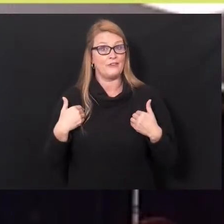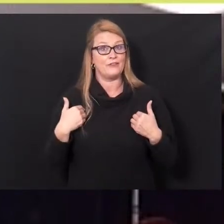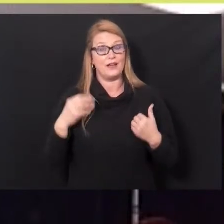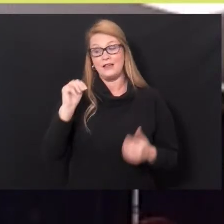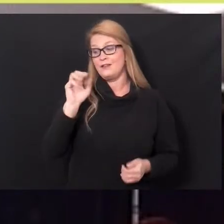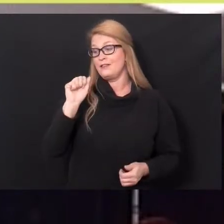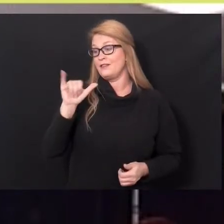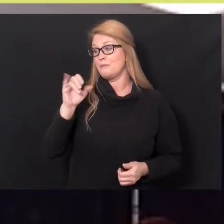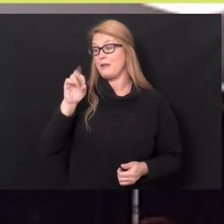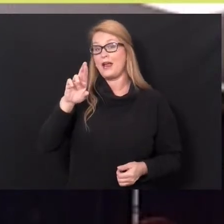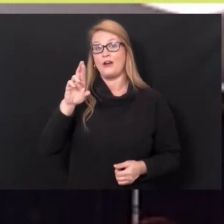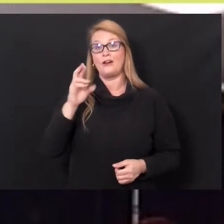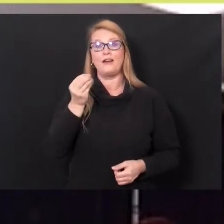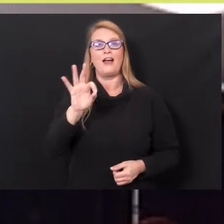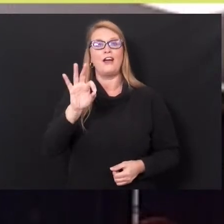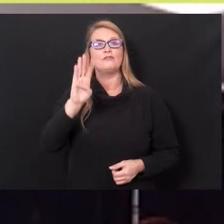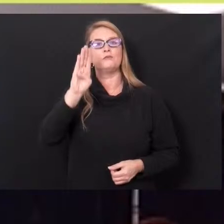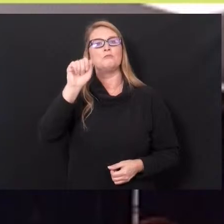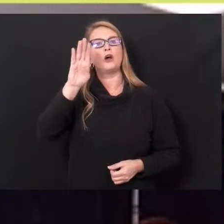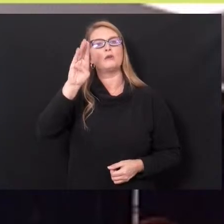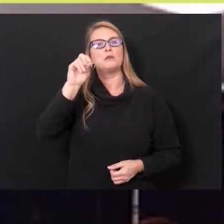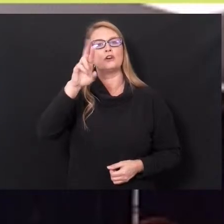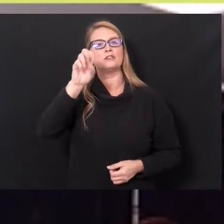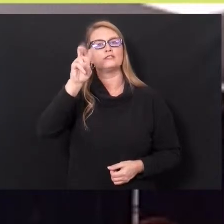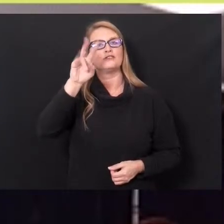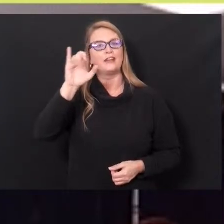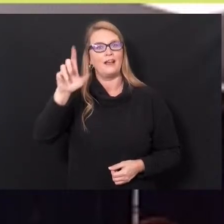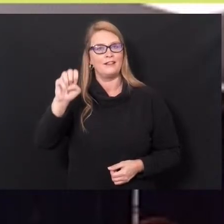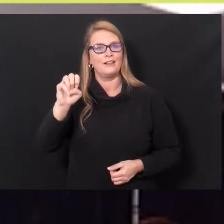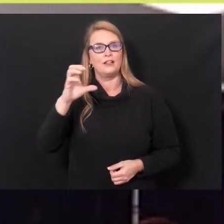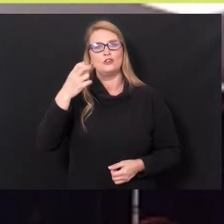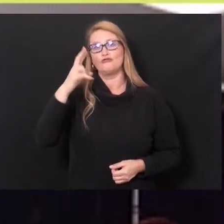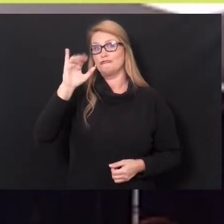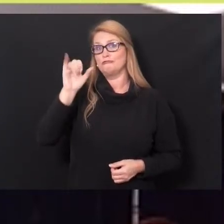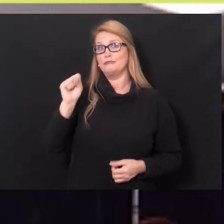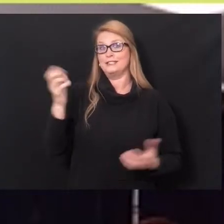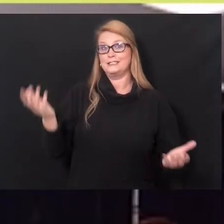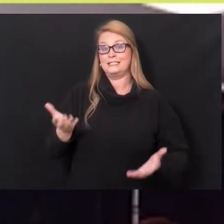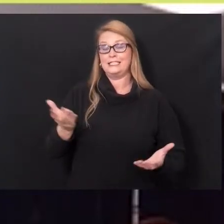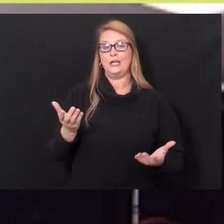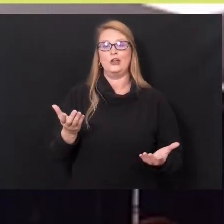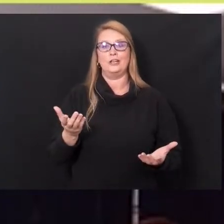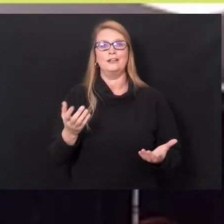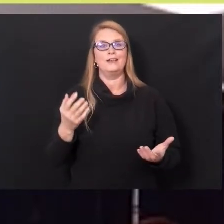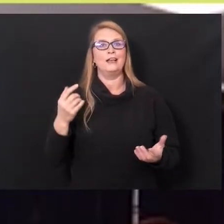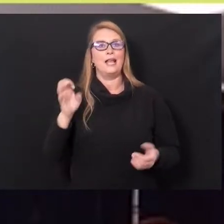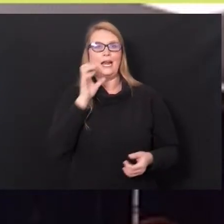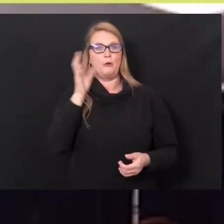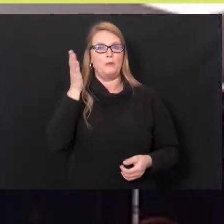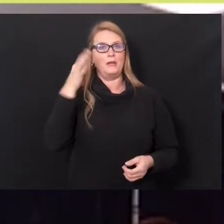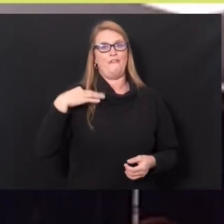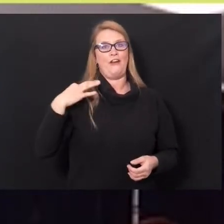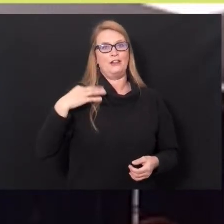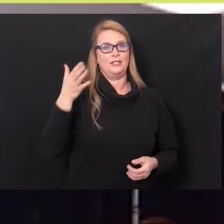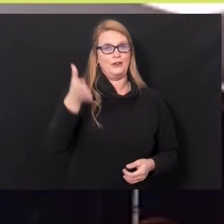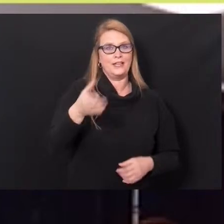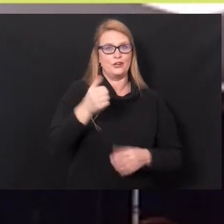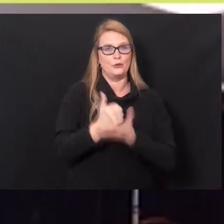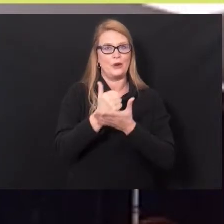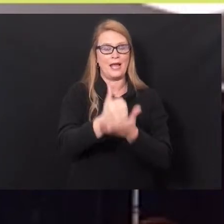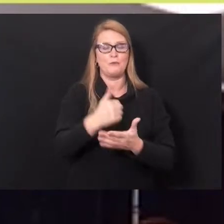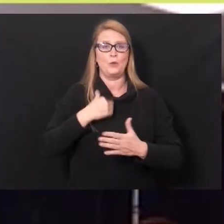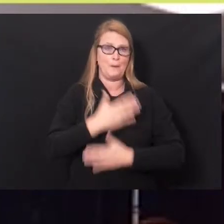Mayor of Barbersville with us here today, Chris Tatum, who called your office and got your help, and we appreciate